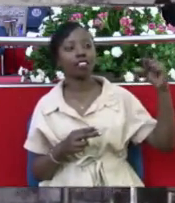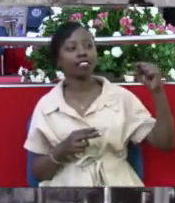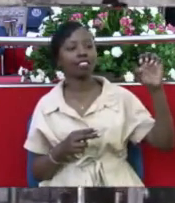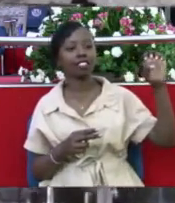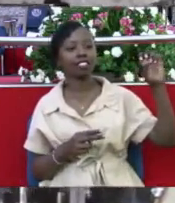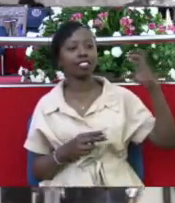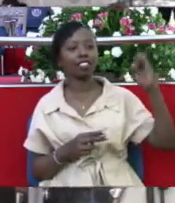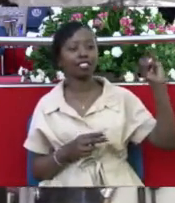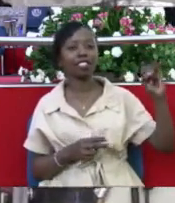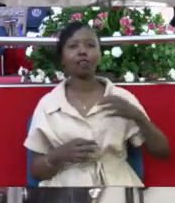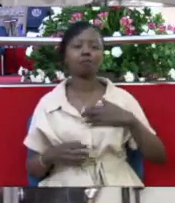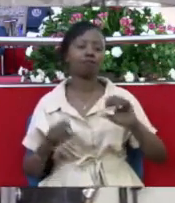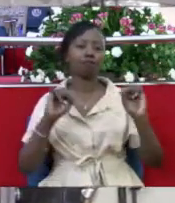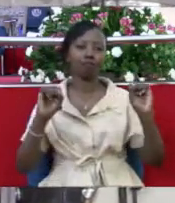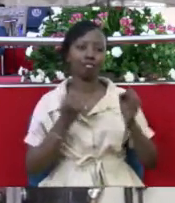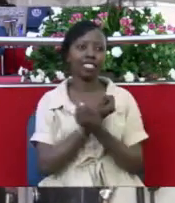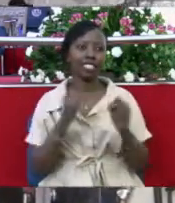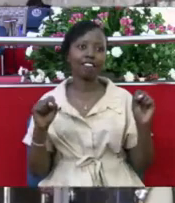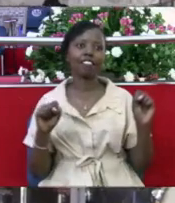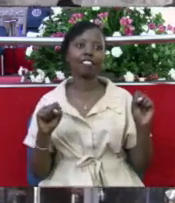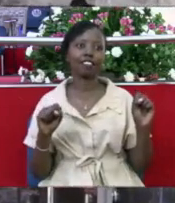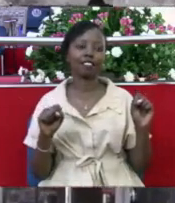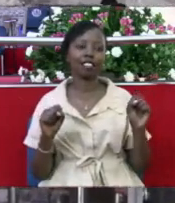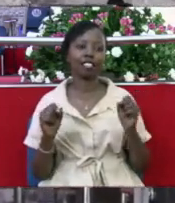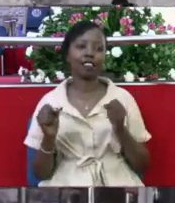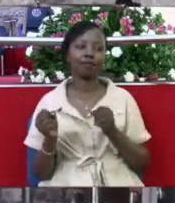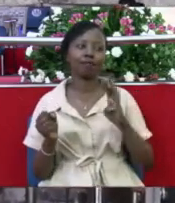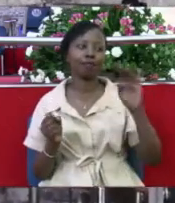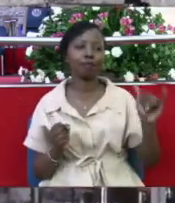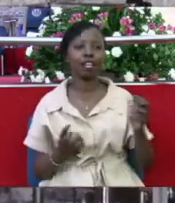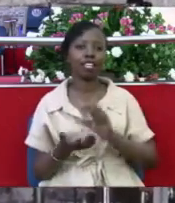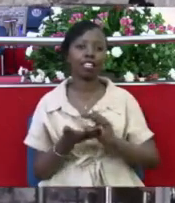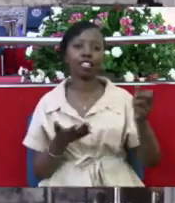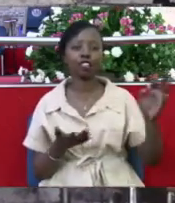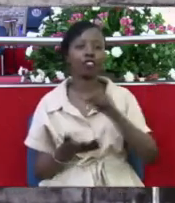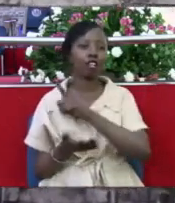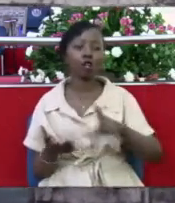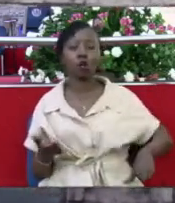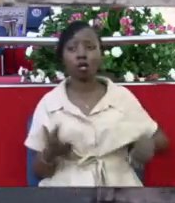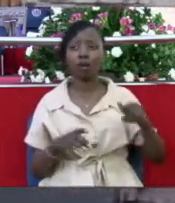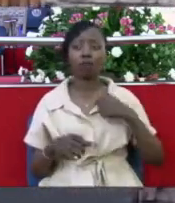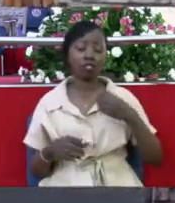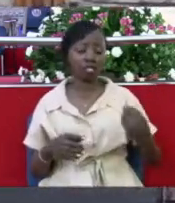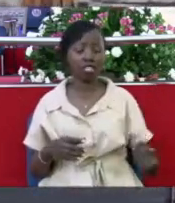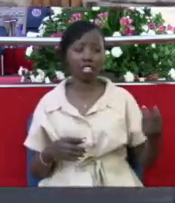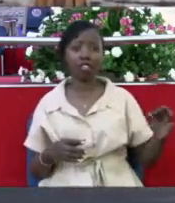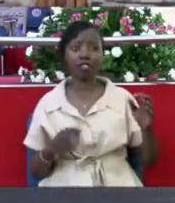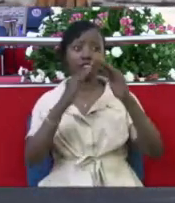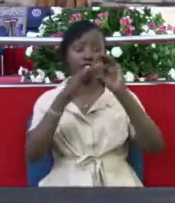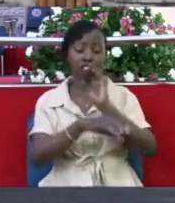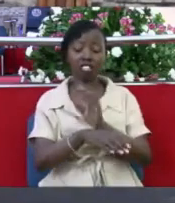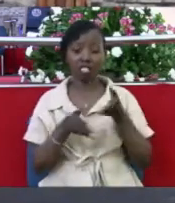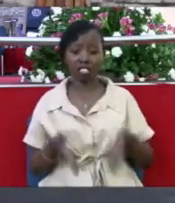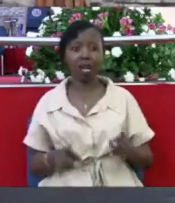I'm born again by the grace of God. I am a child of this house, but now I